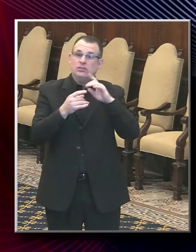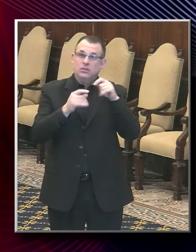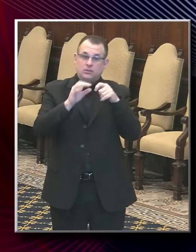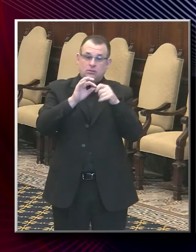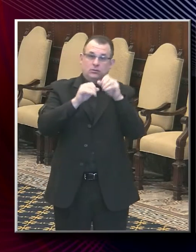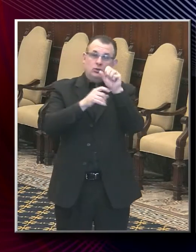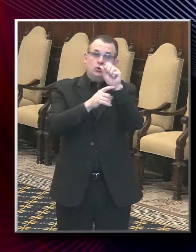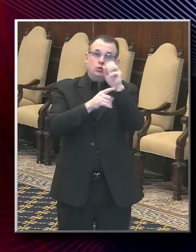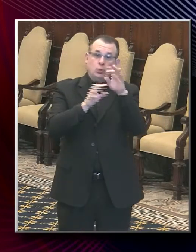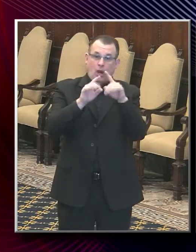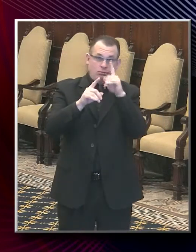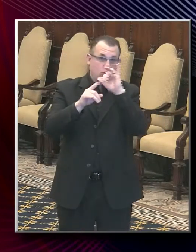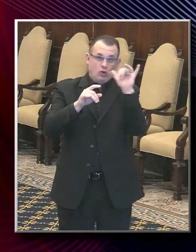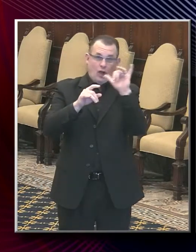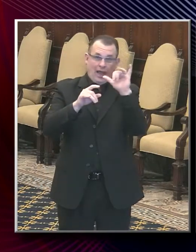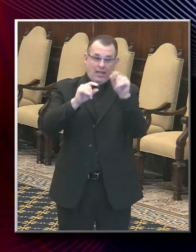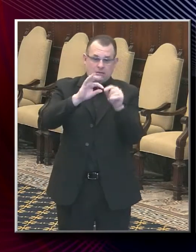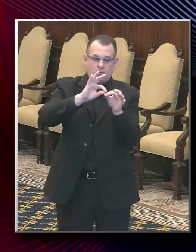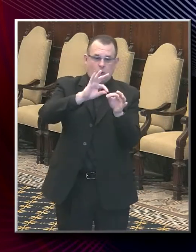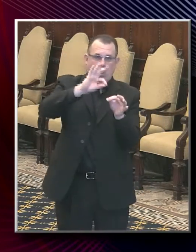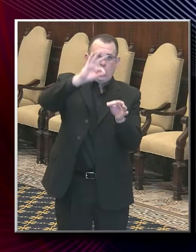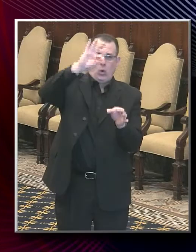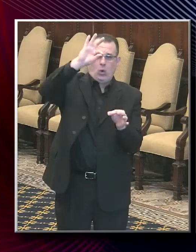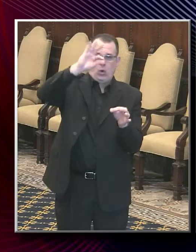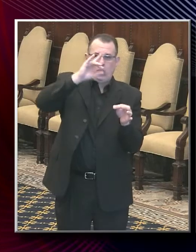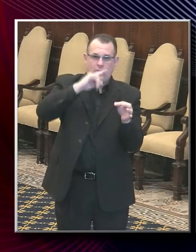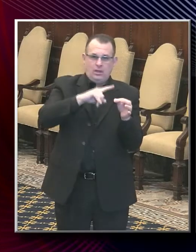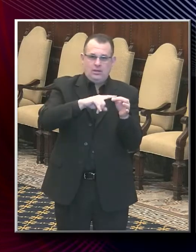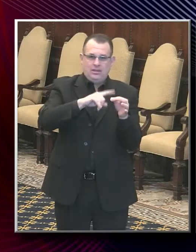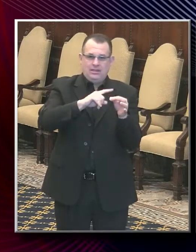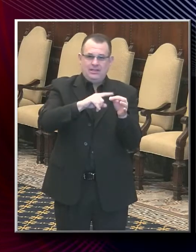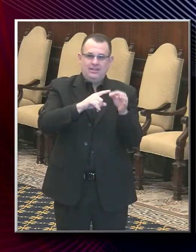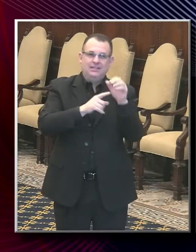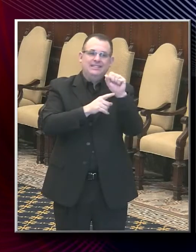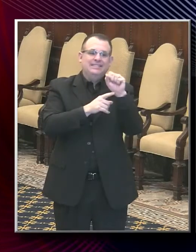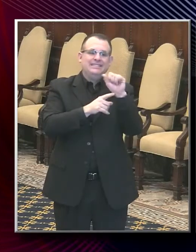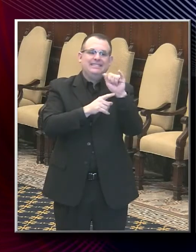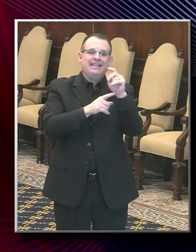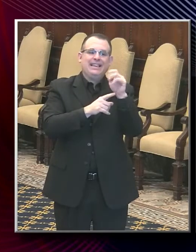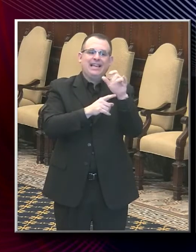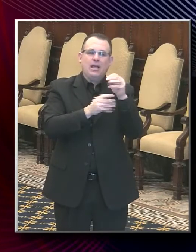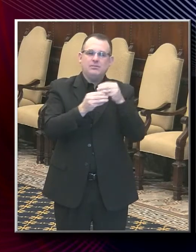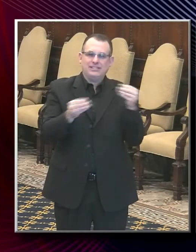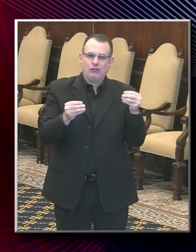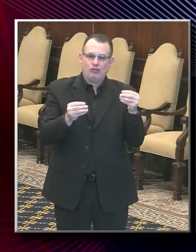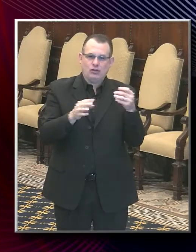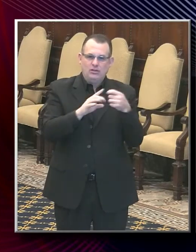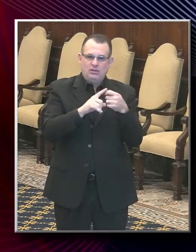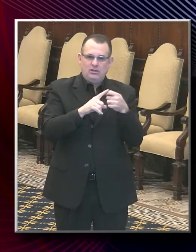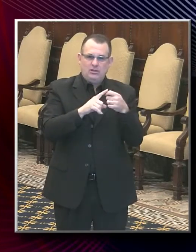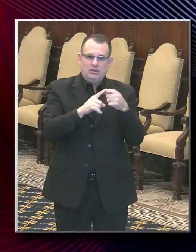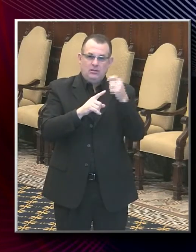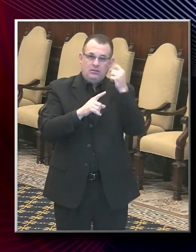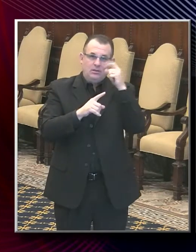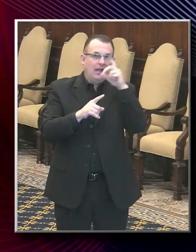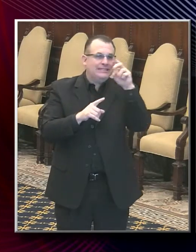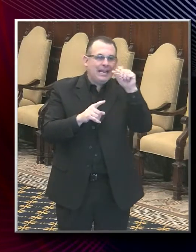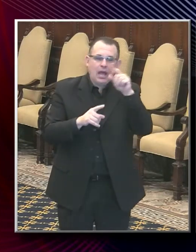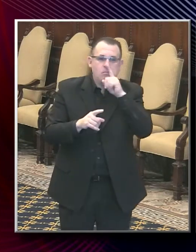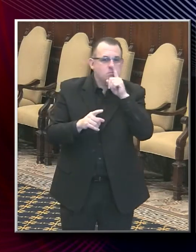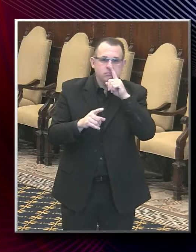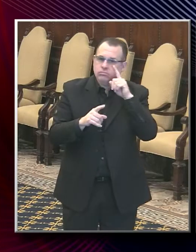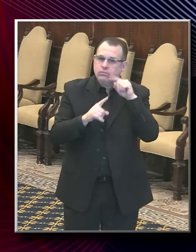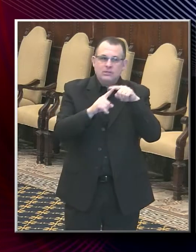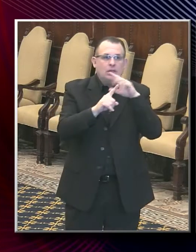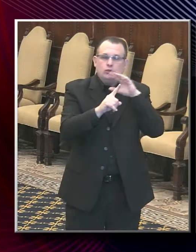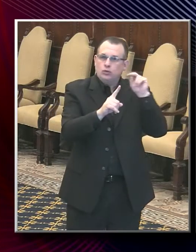screen here, but this is a swab. It's made out of a synthetic material. It's especially made so it doesn't have any DNA on it. It's not contaminated by anything. So this is